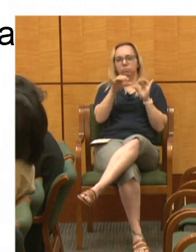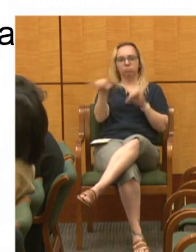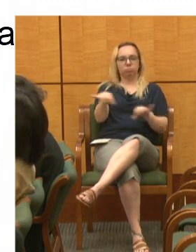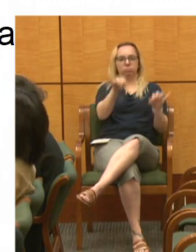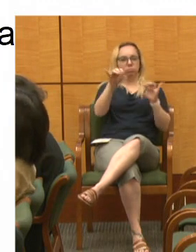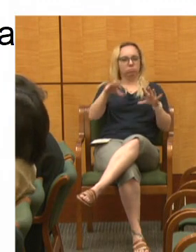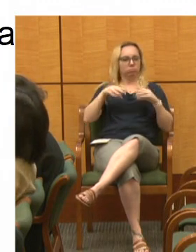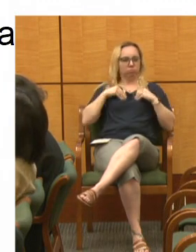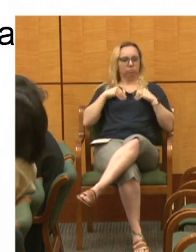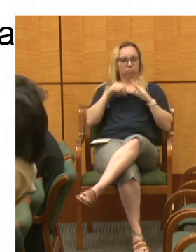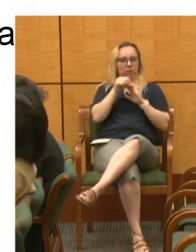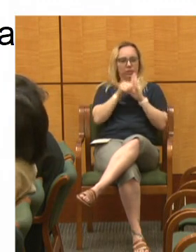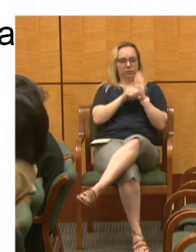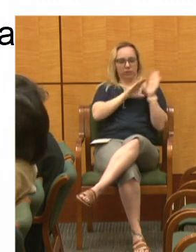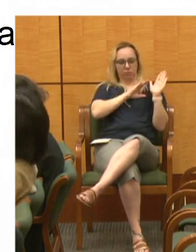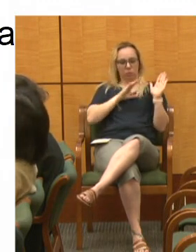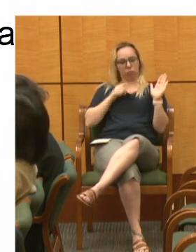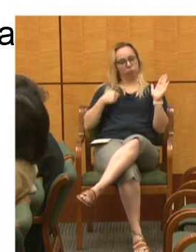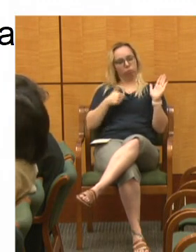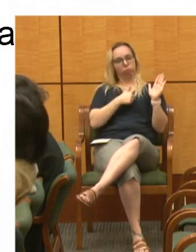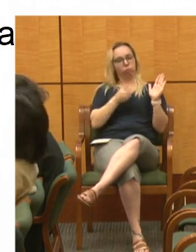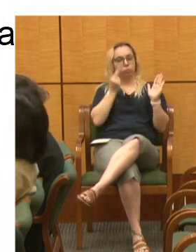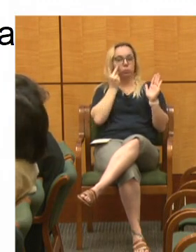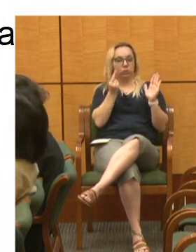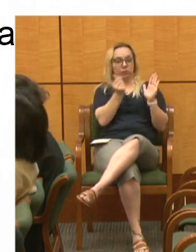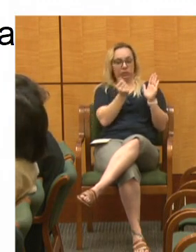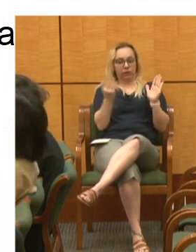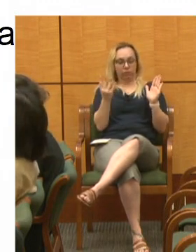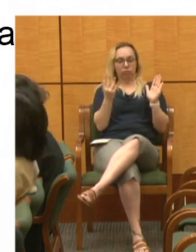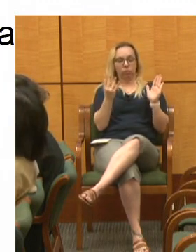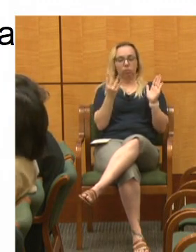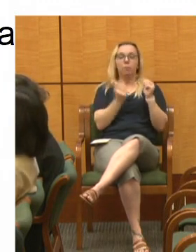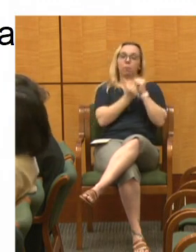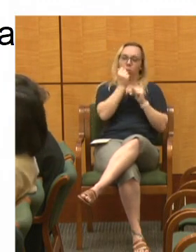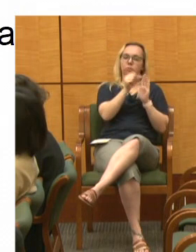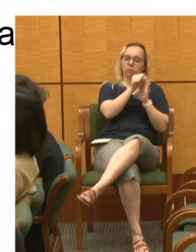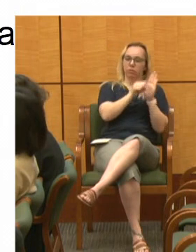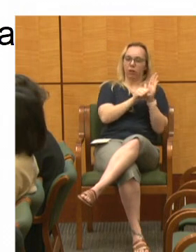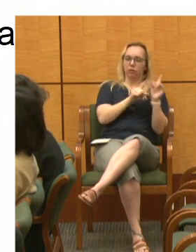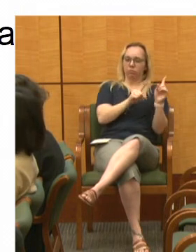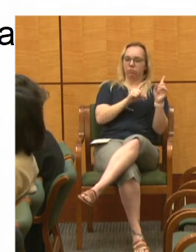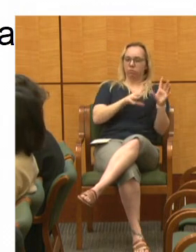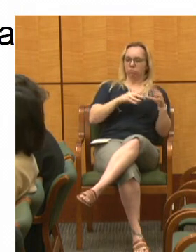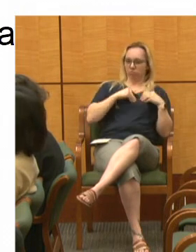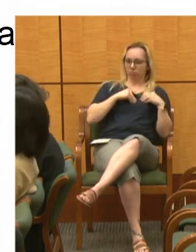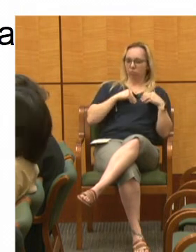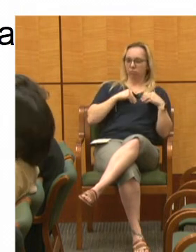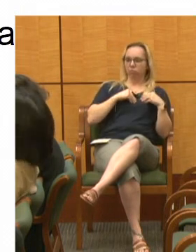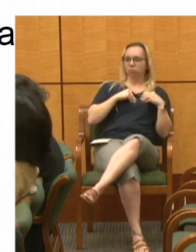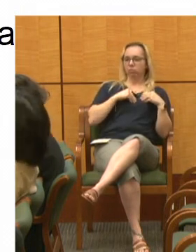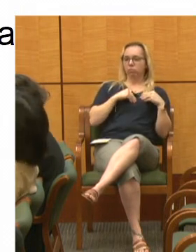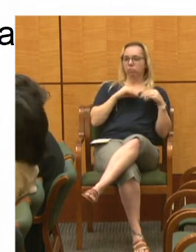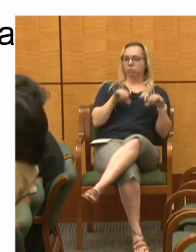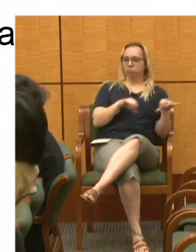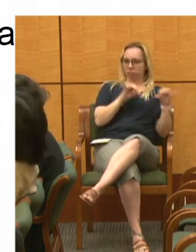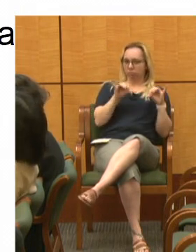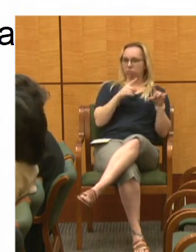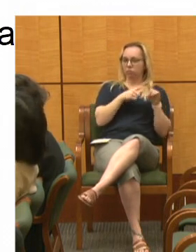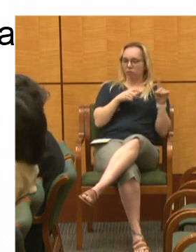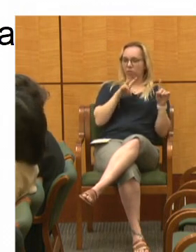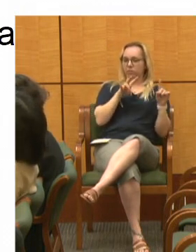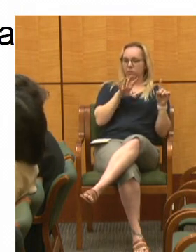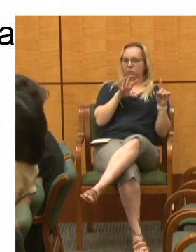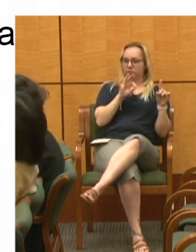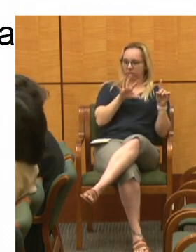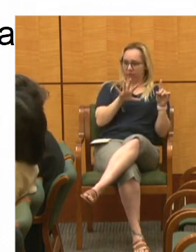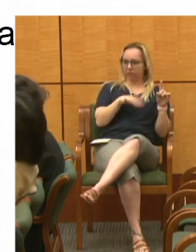We do see quite a few. The majority of states do tend to adopt the standards from 795 and